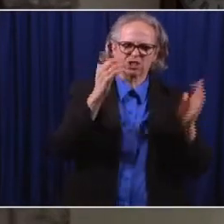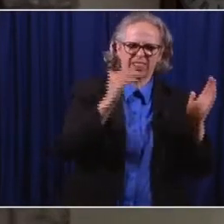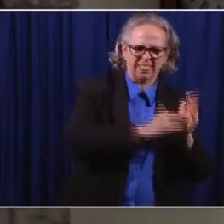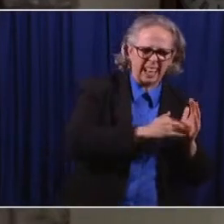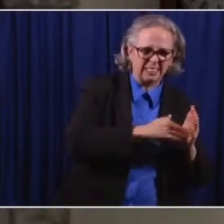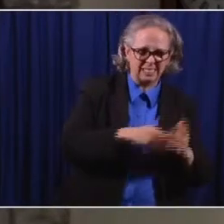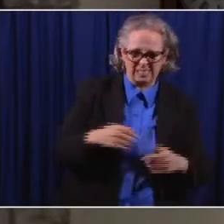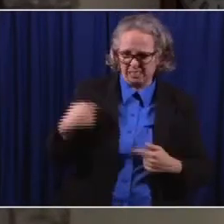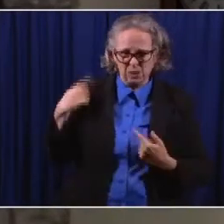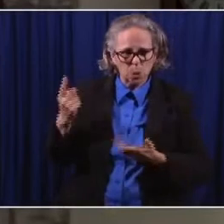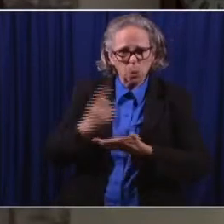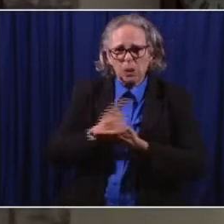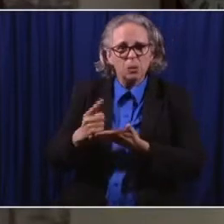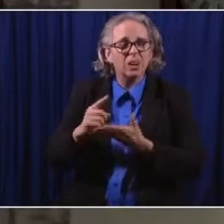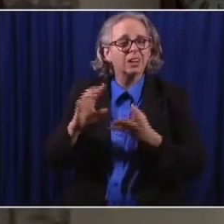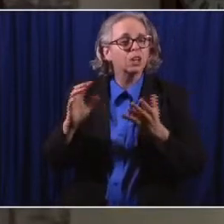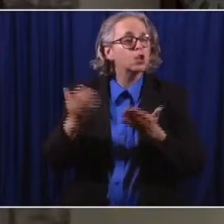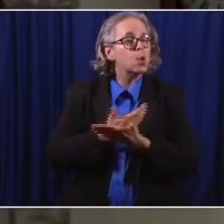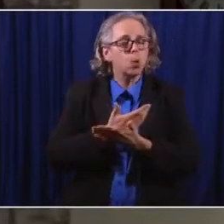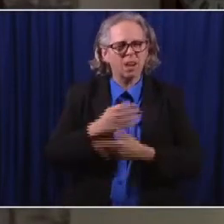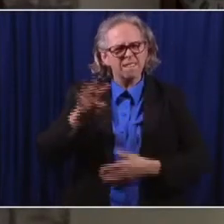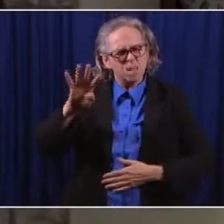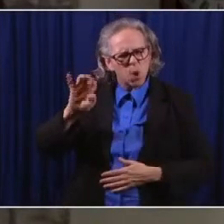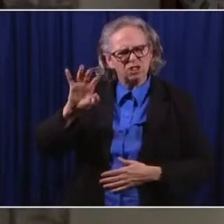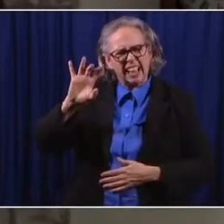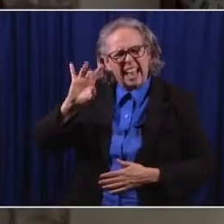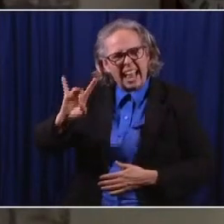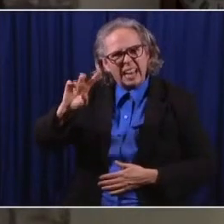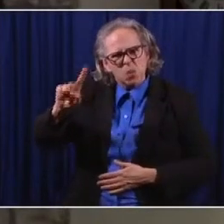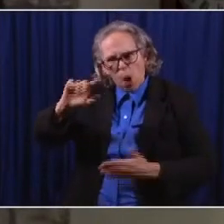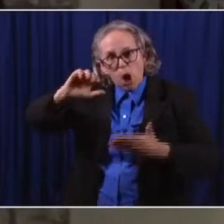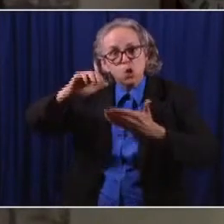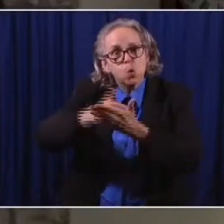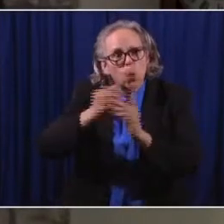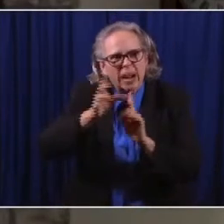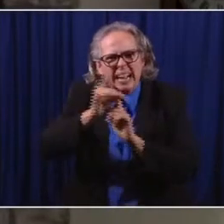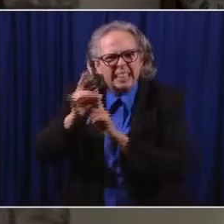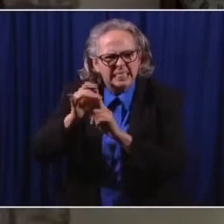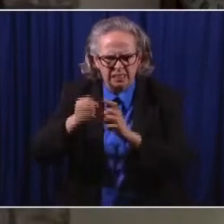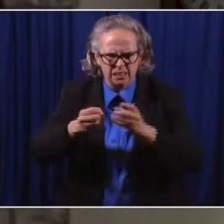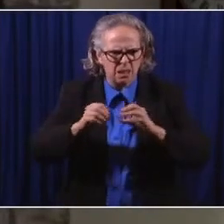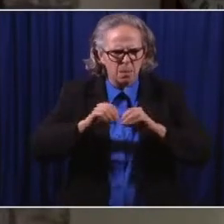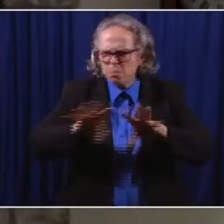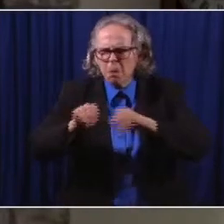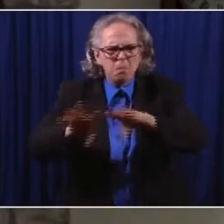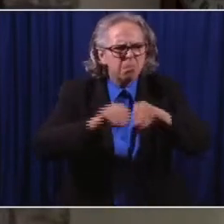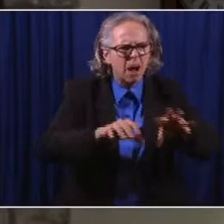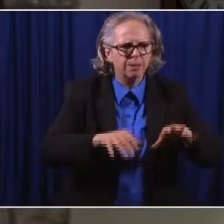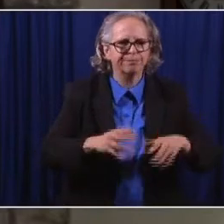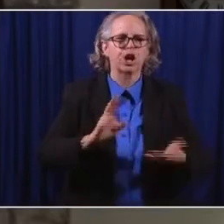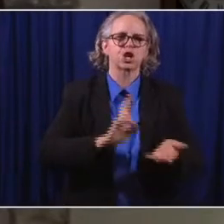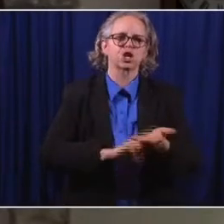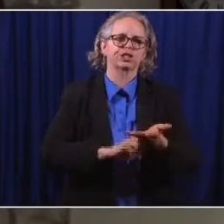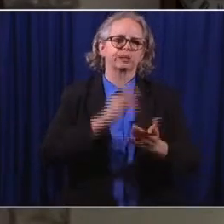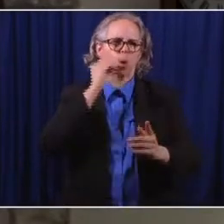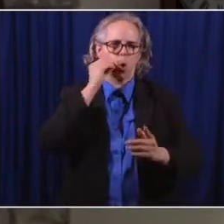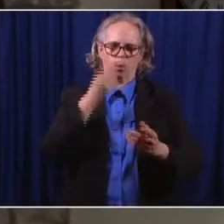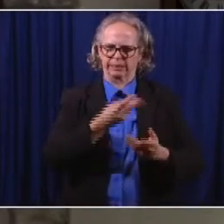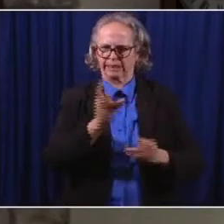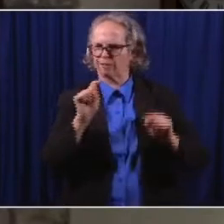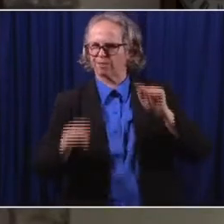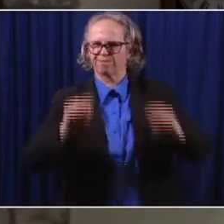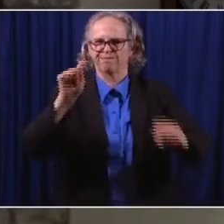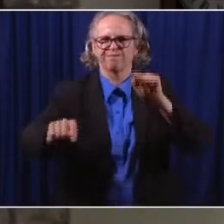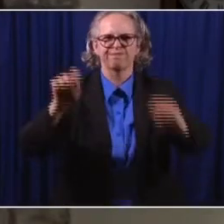weeks. They've had several long-term care facility outbreaks that local health department officials are, in fact, monitoring.